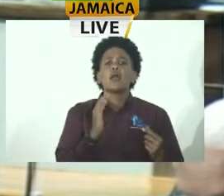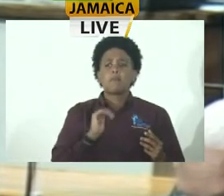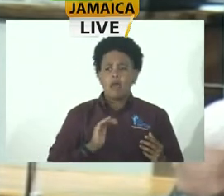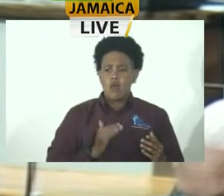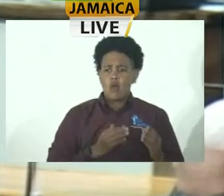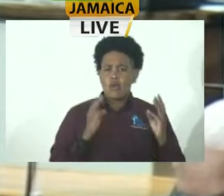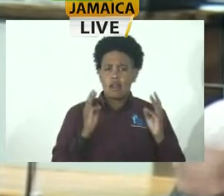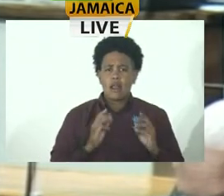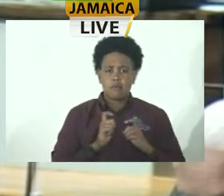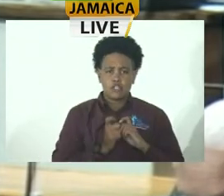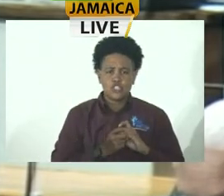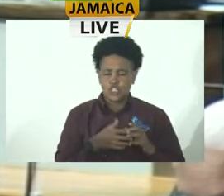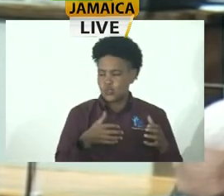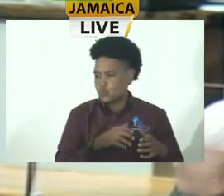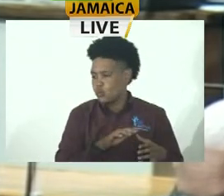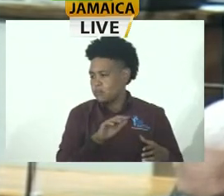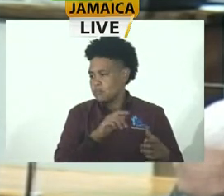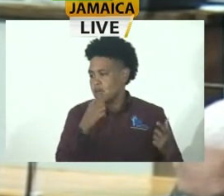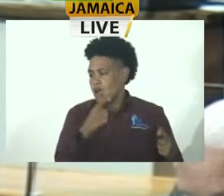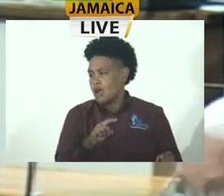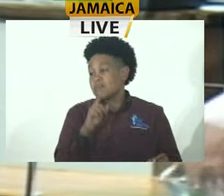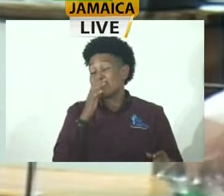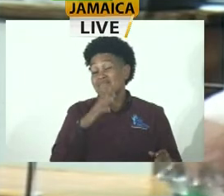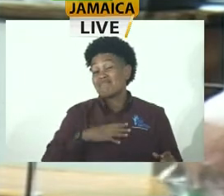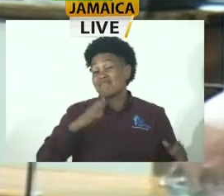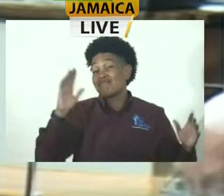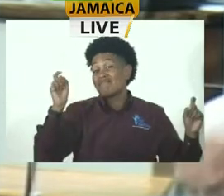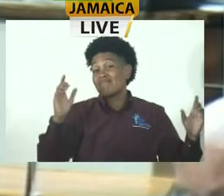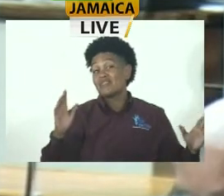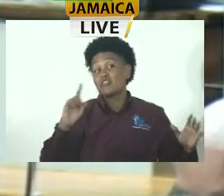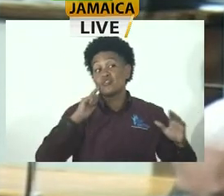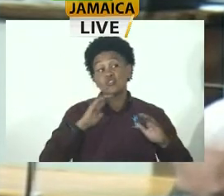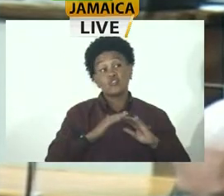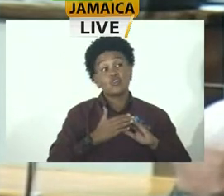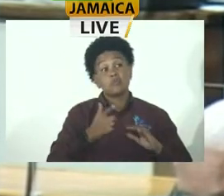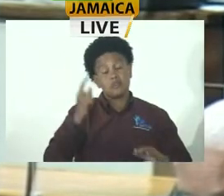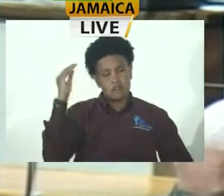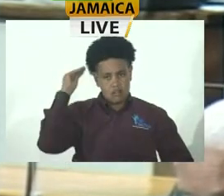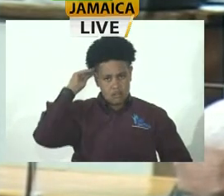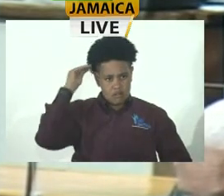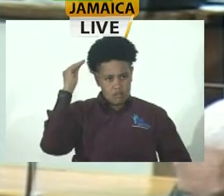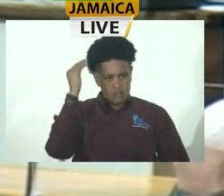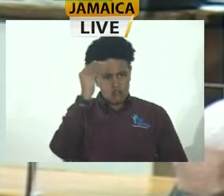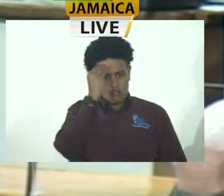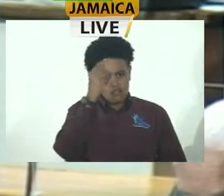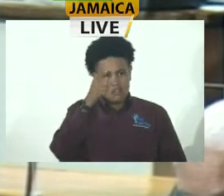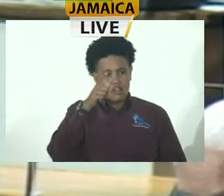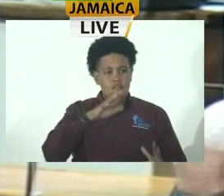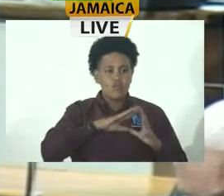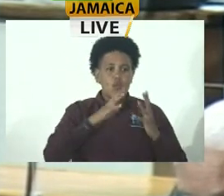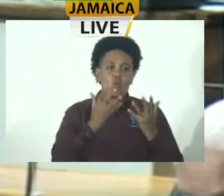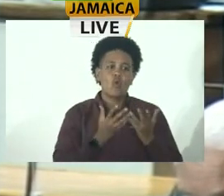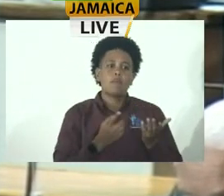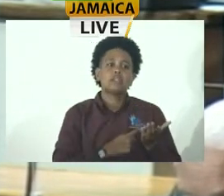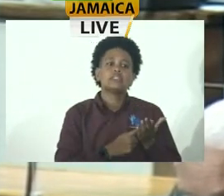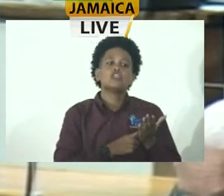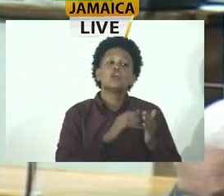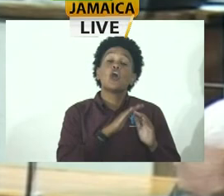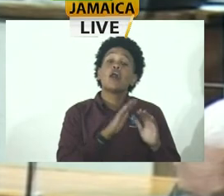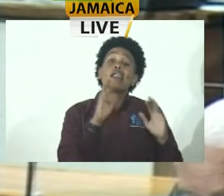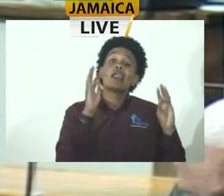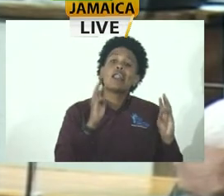division madam speaker jamaica is at the forefront of the global discussion on climate